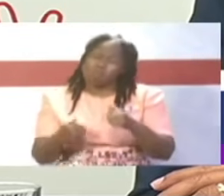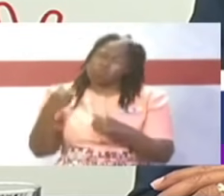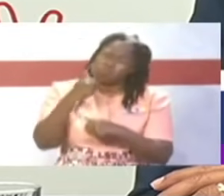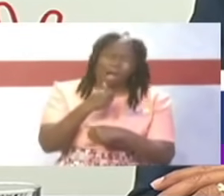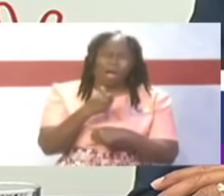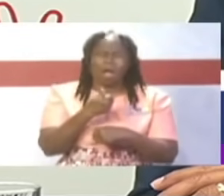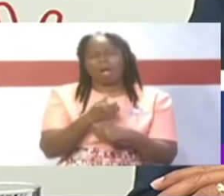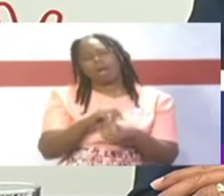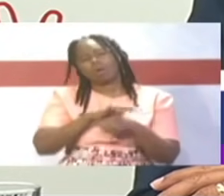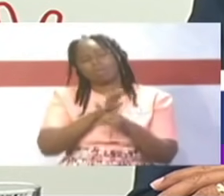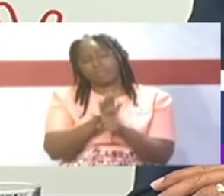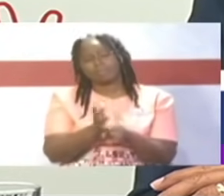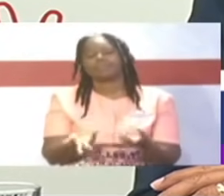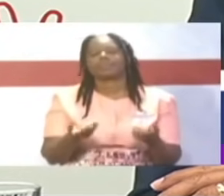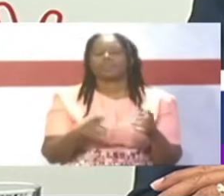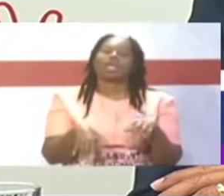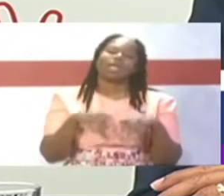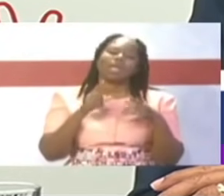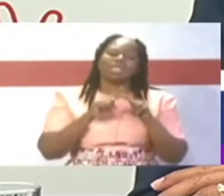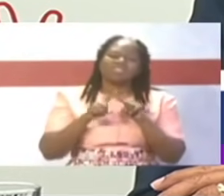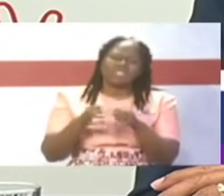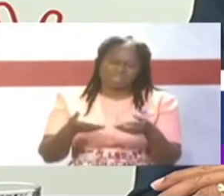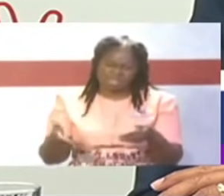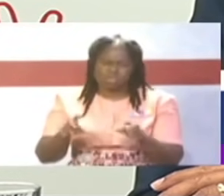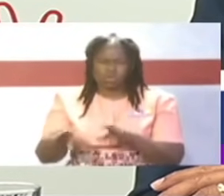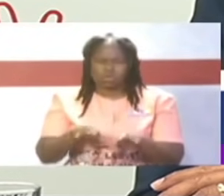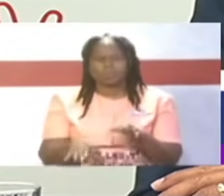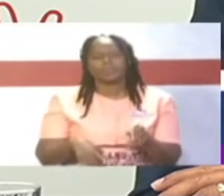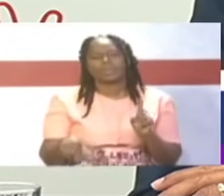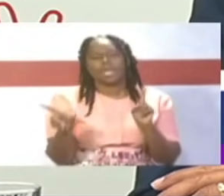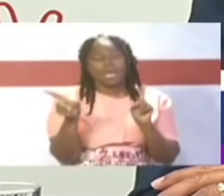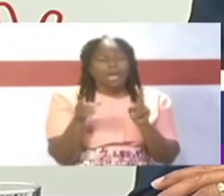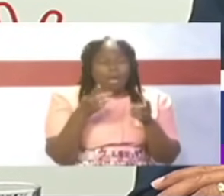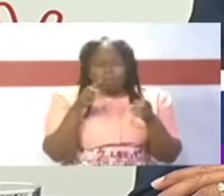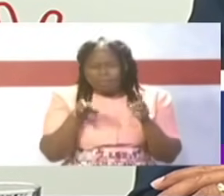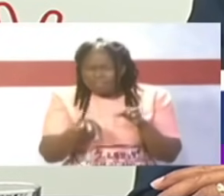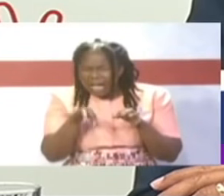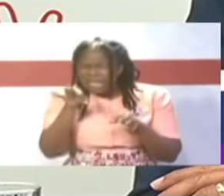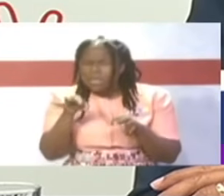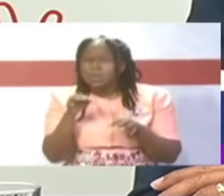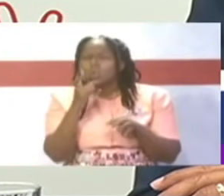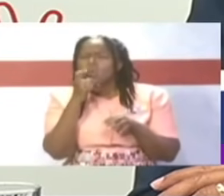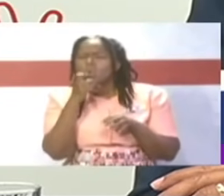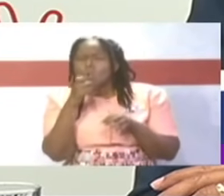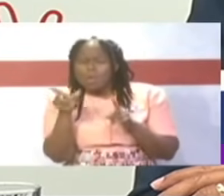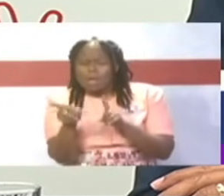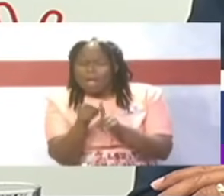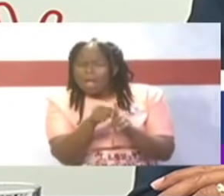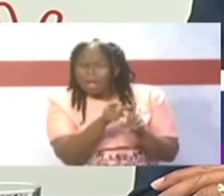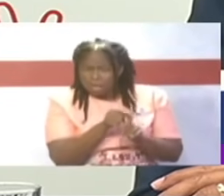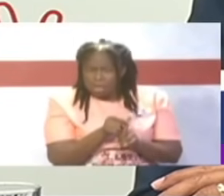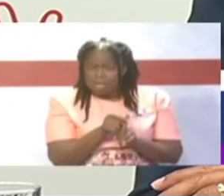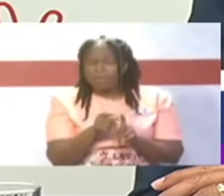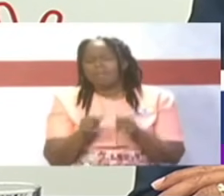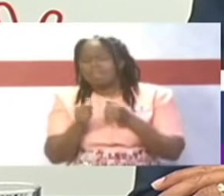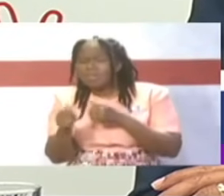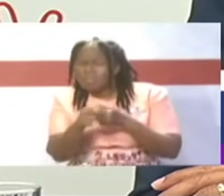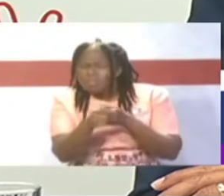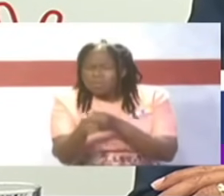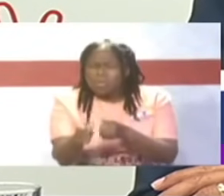contact tracing, whether it's therapeutics using dexamethasone, whether it's using